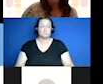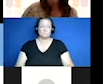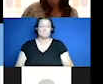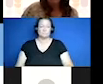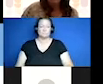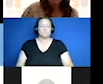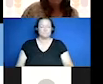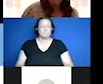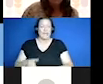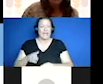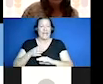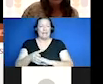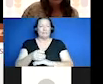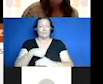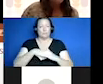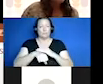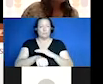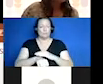post-delivery.